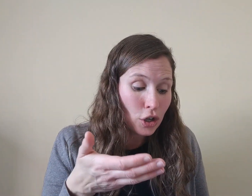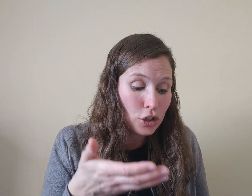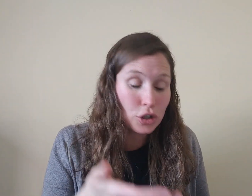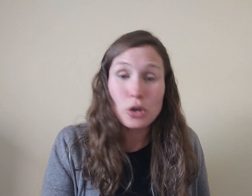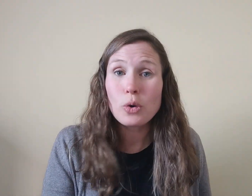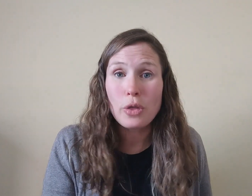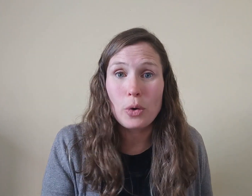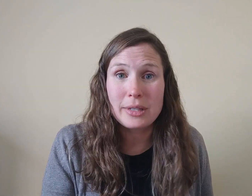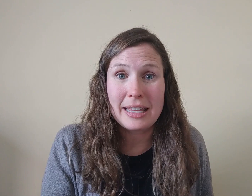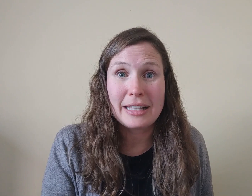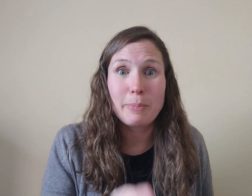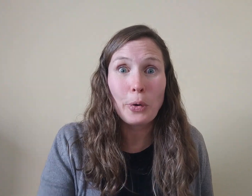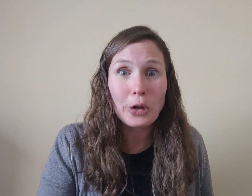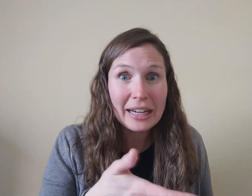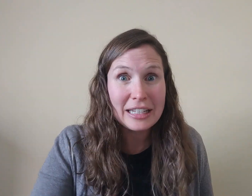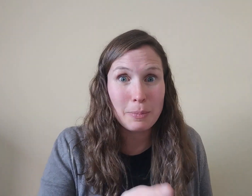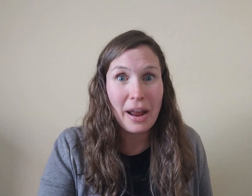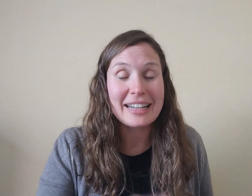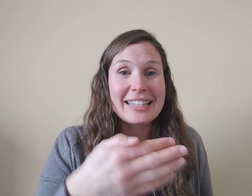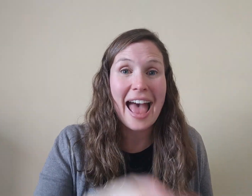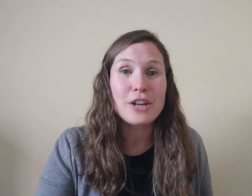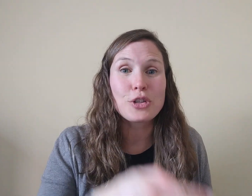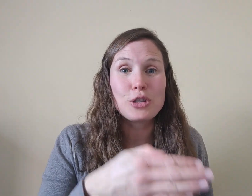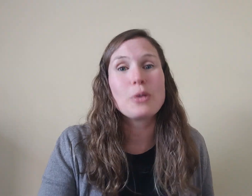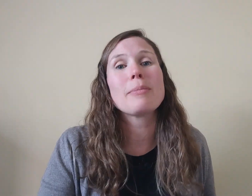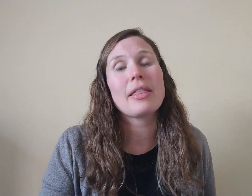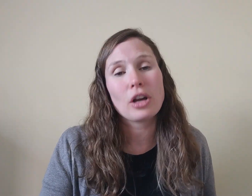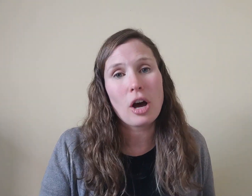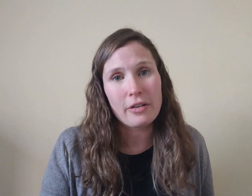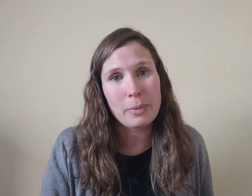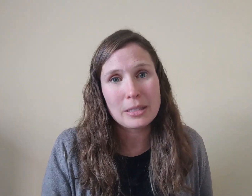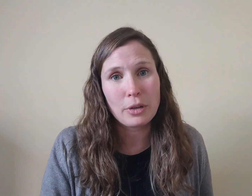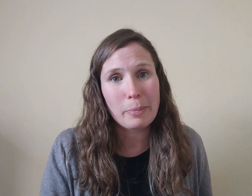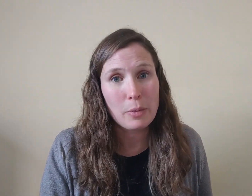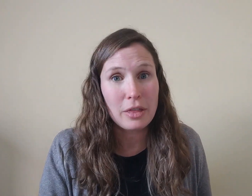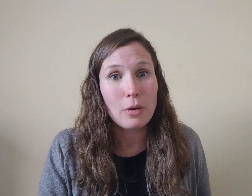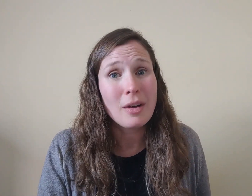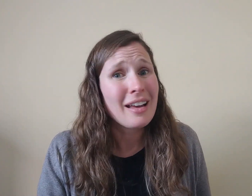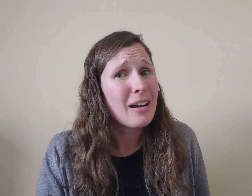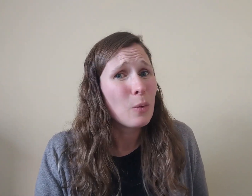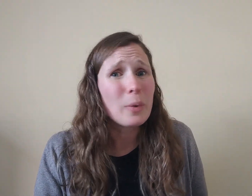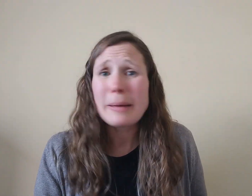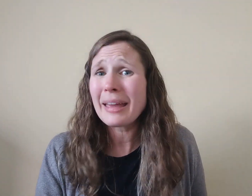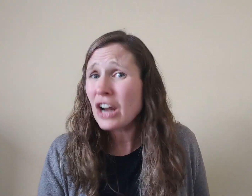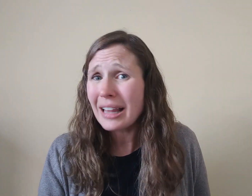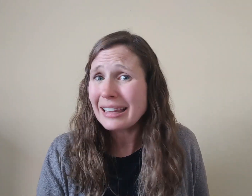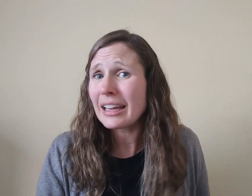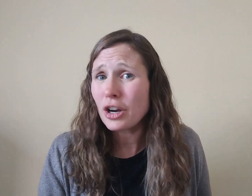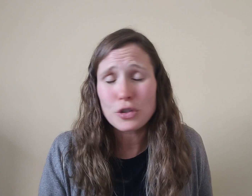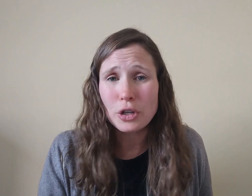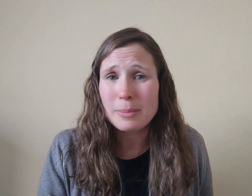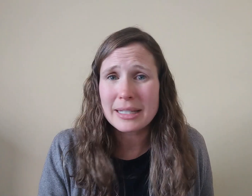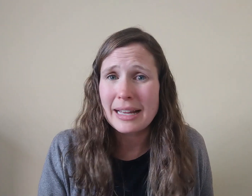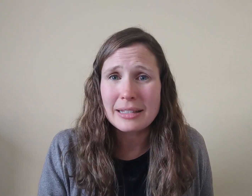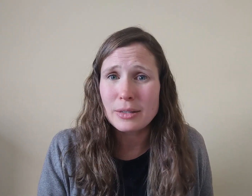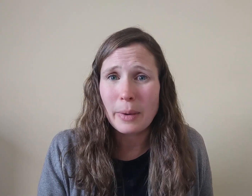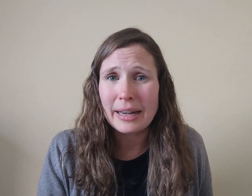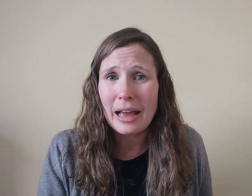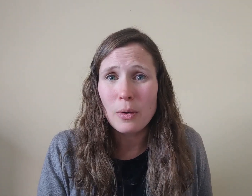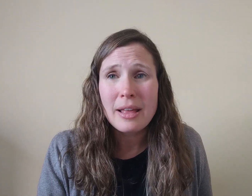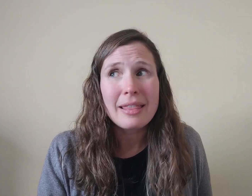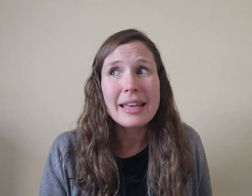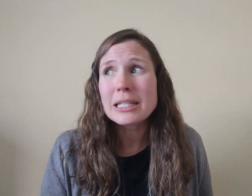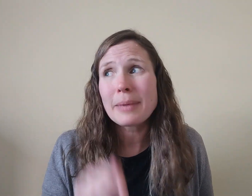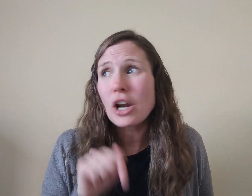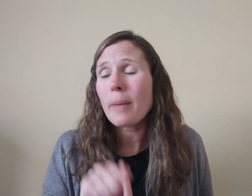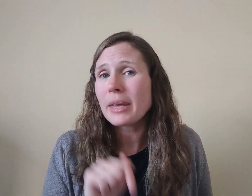saying, do those things, put it into practice, actually do them, and the God of peace will be with you. We may not like our circumstances right